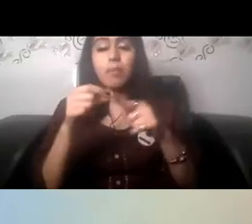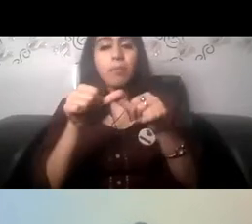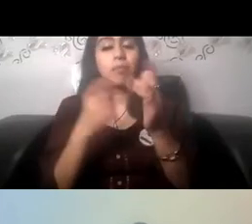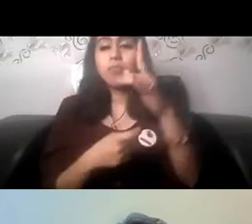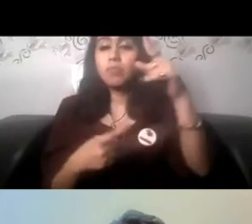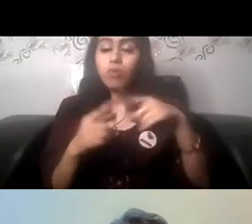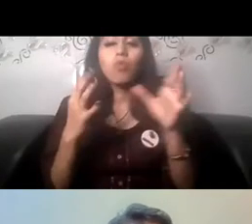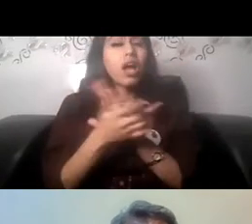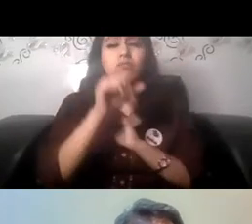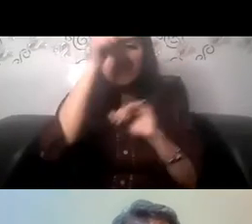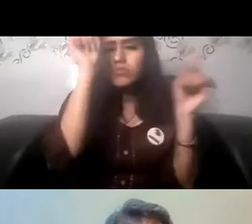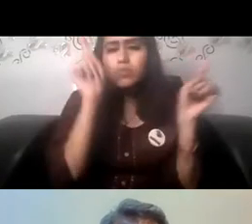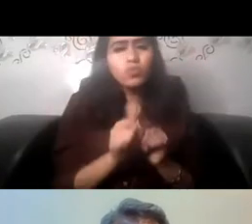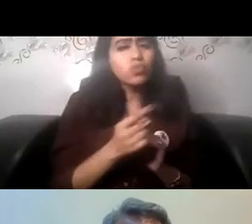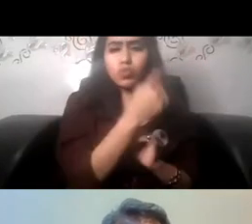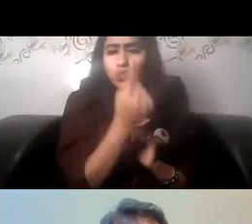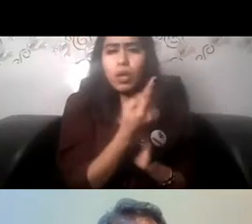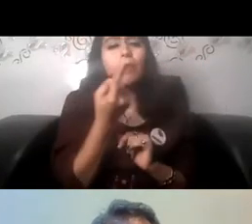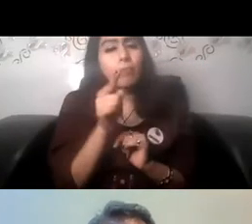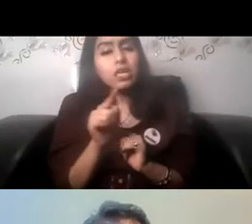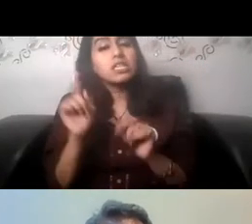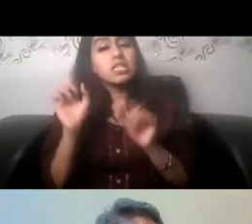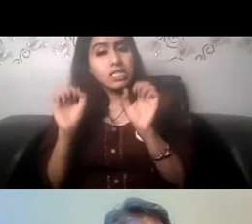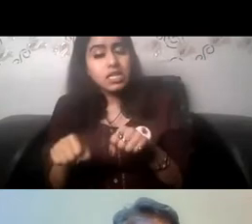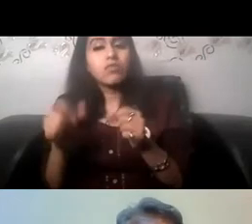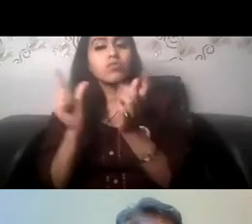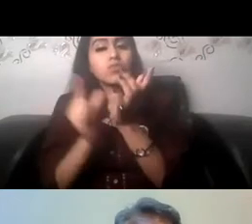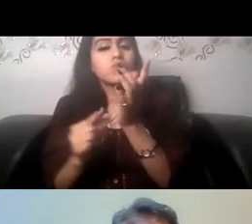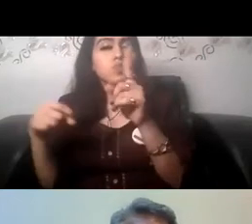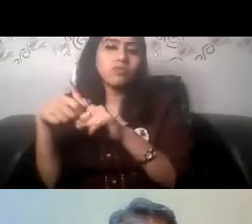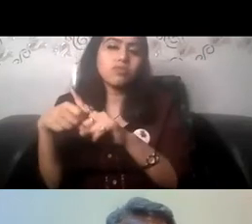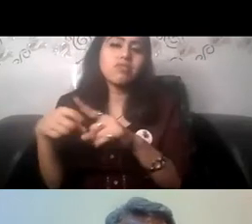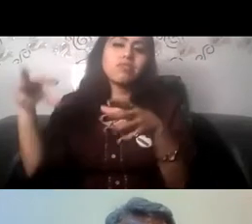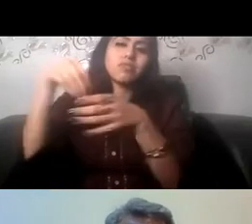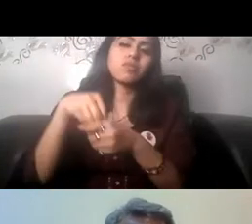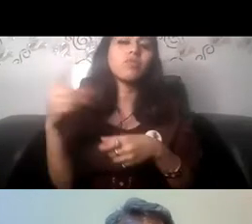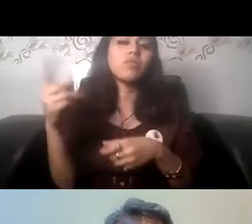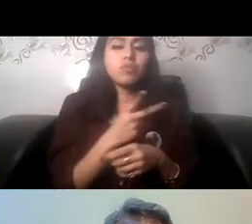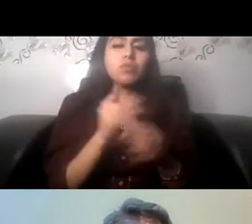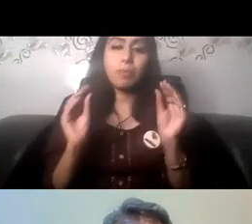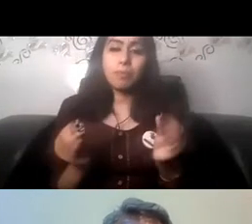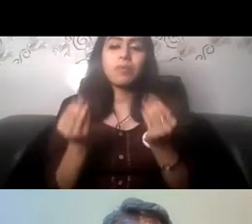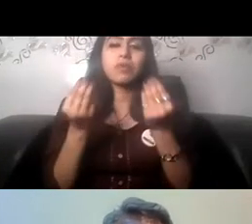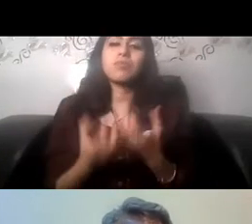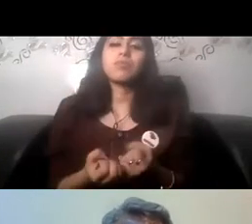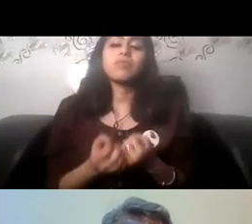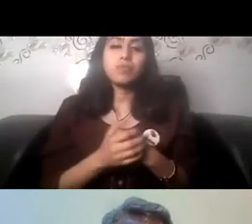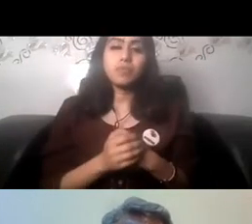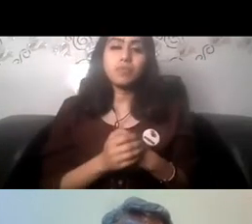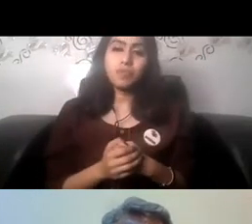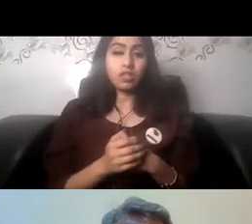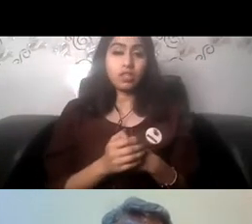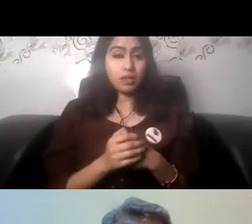just India, but also in UK as well, for sure. Okay. And Mr. Patnayak,